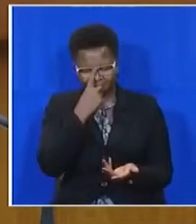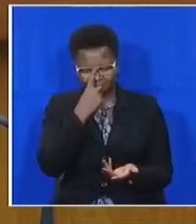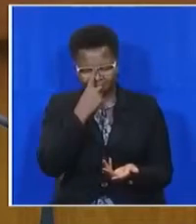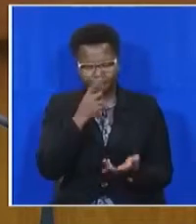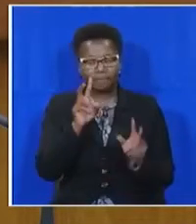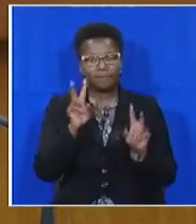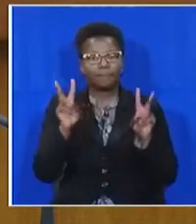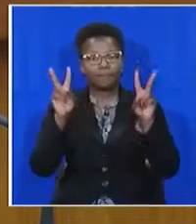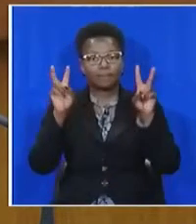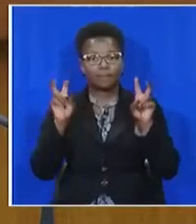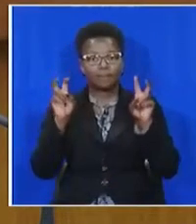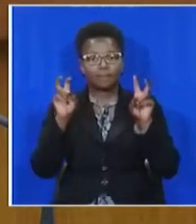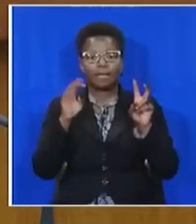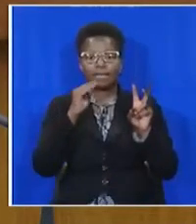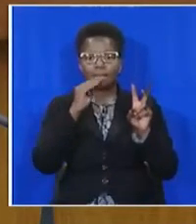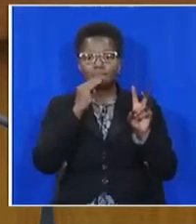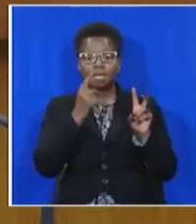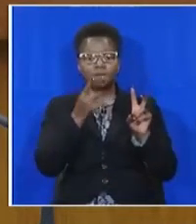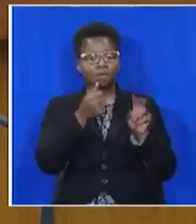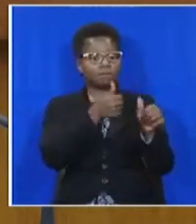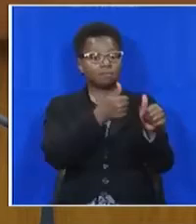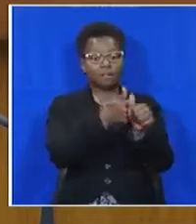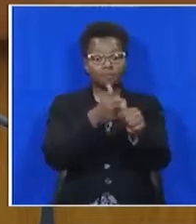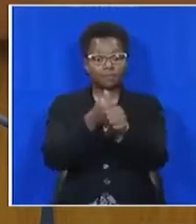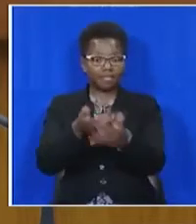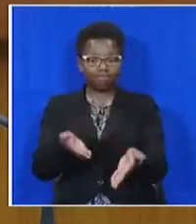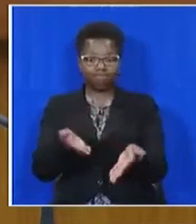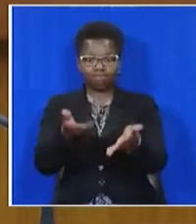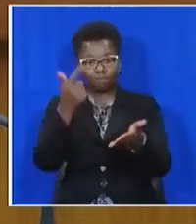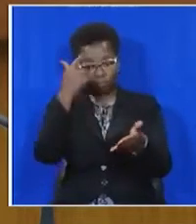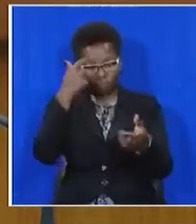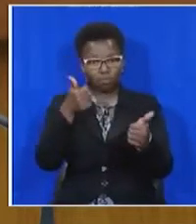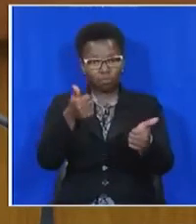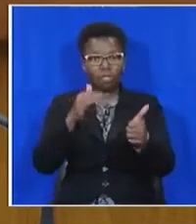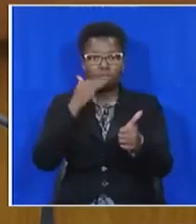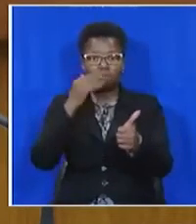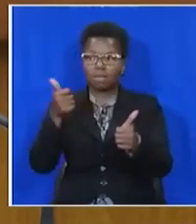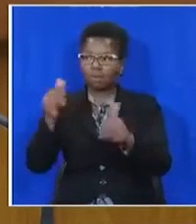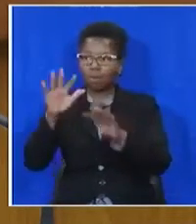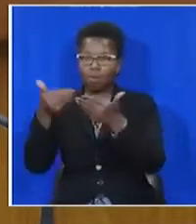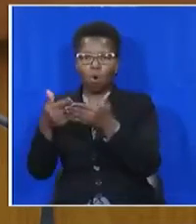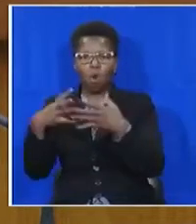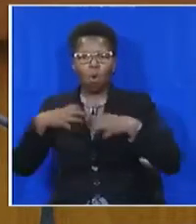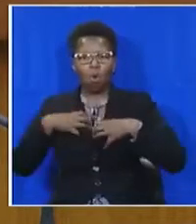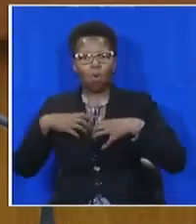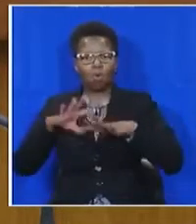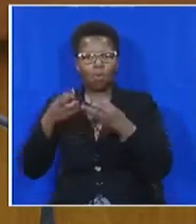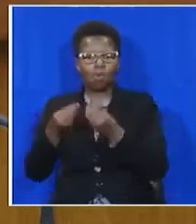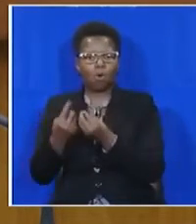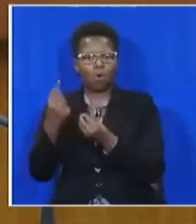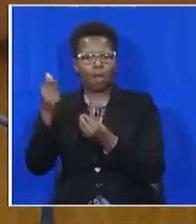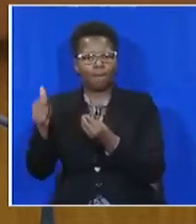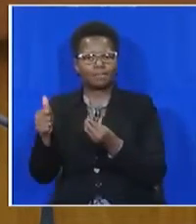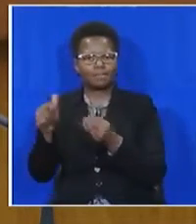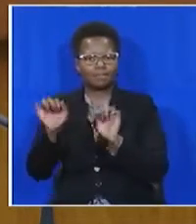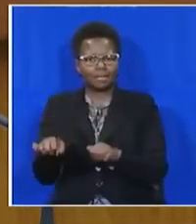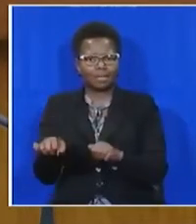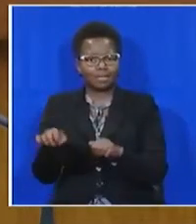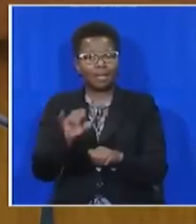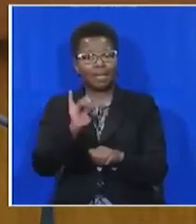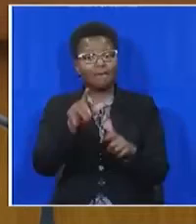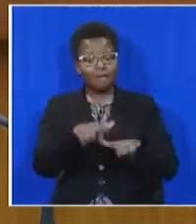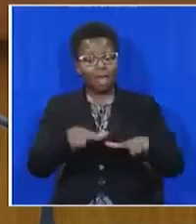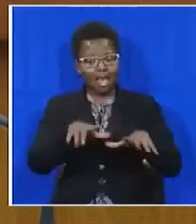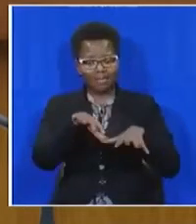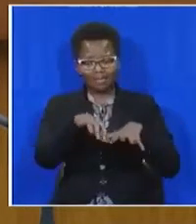quote, each one for himself or herself, and the devil takes the hindmost, I close quote. By land grabbing, you